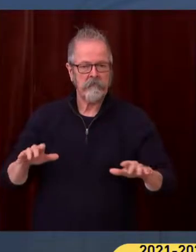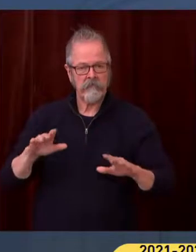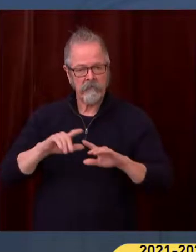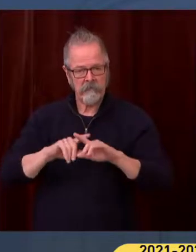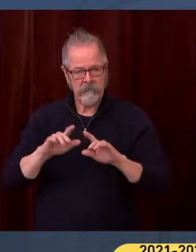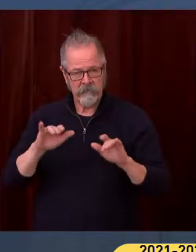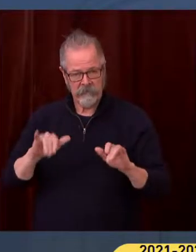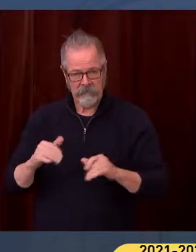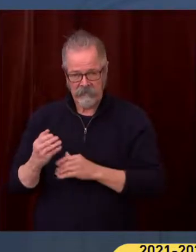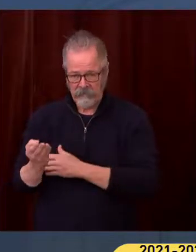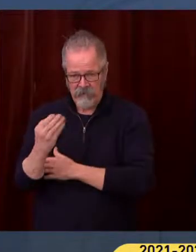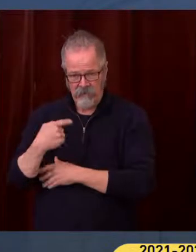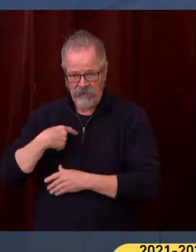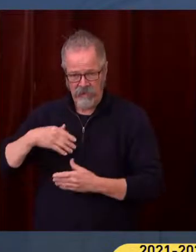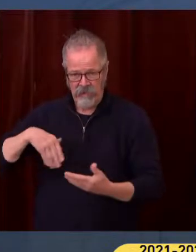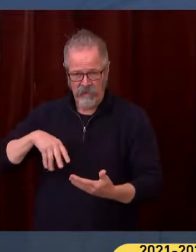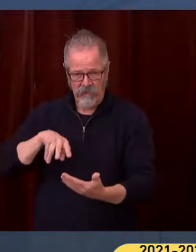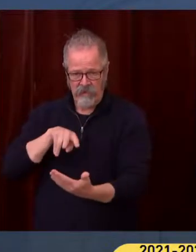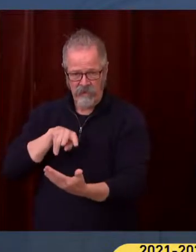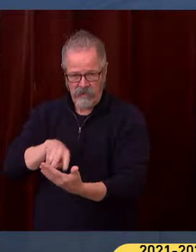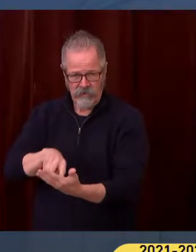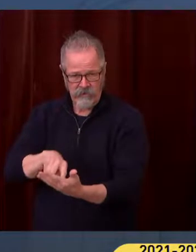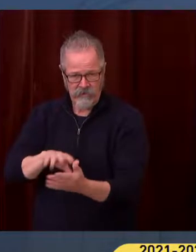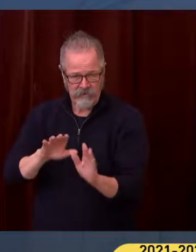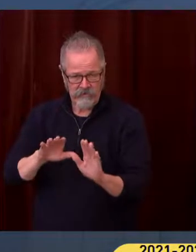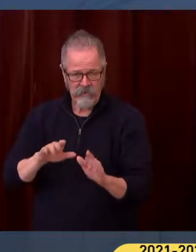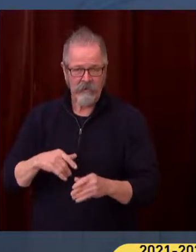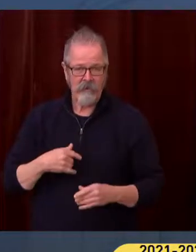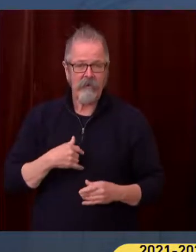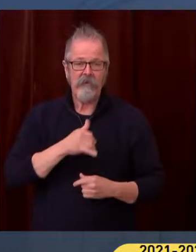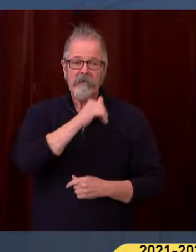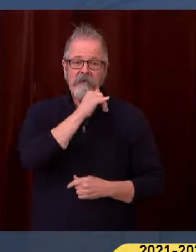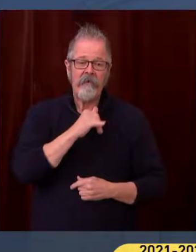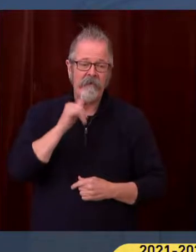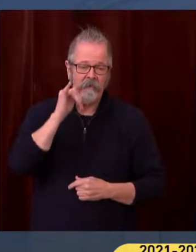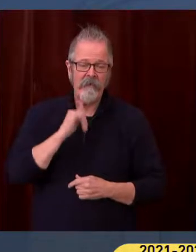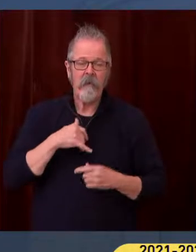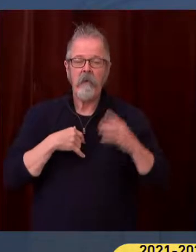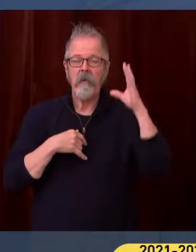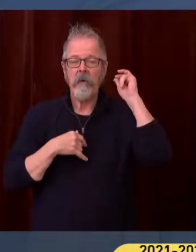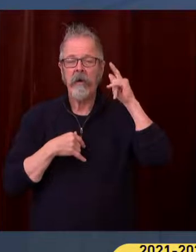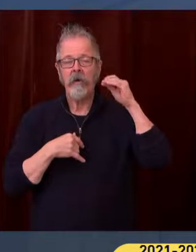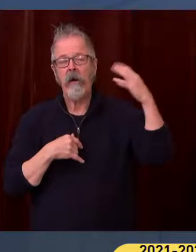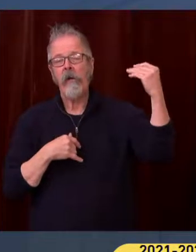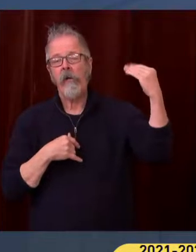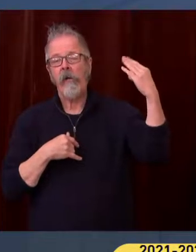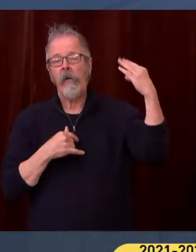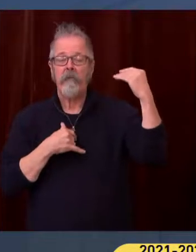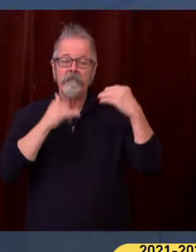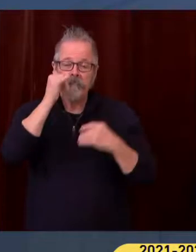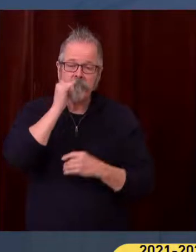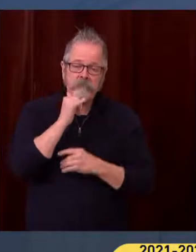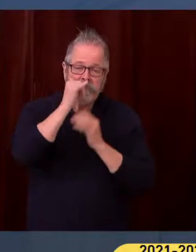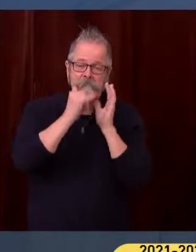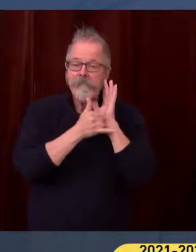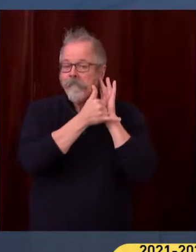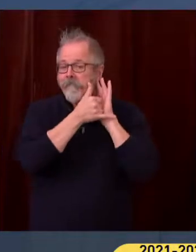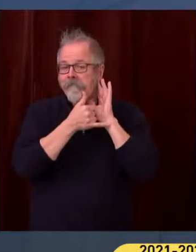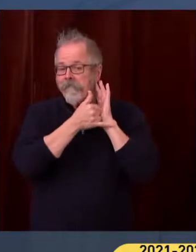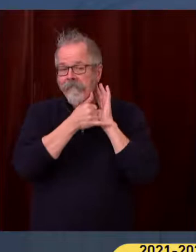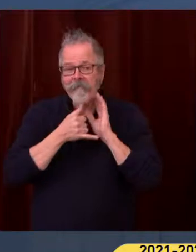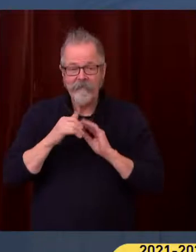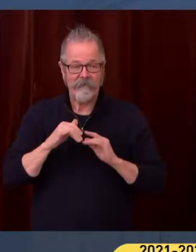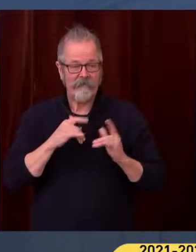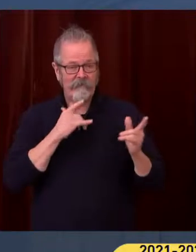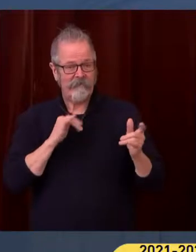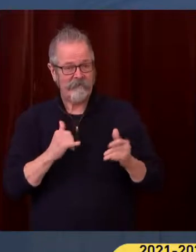on the radio that it was announced that this year, the last year, was the hottest on record. And I was reminded that